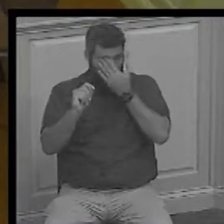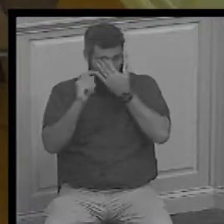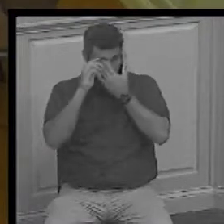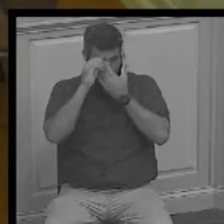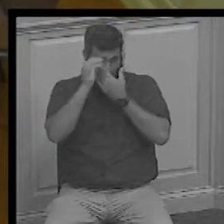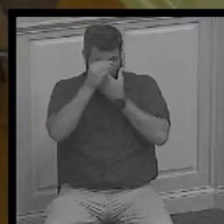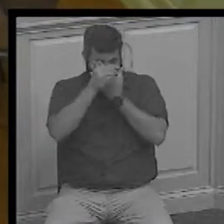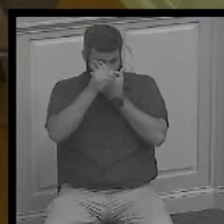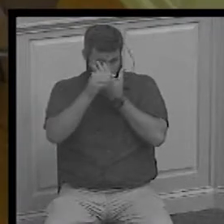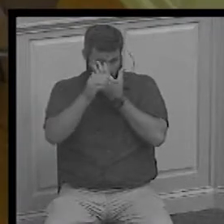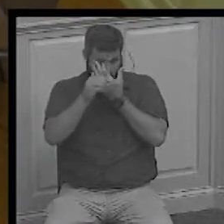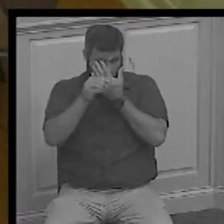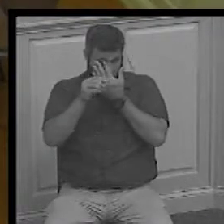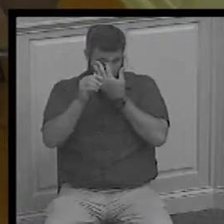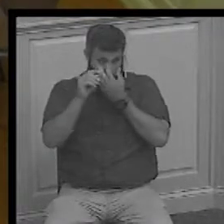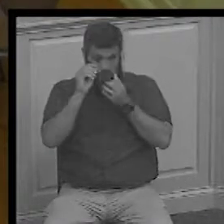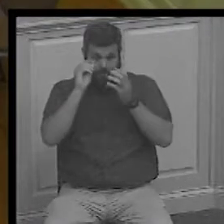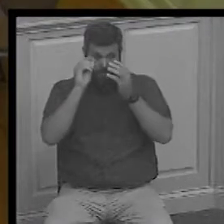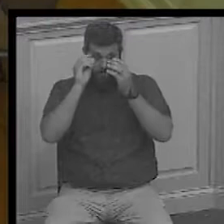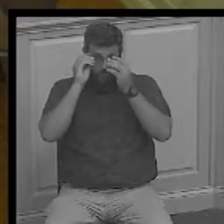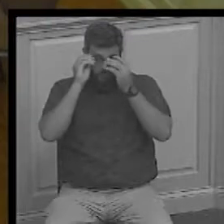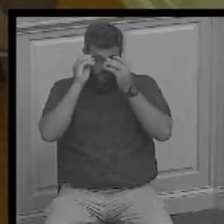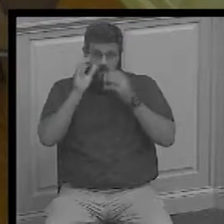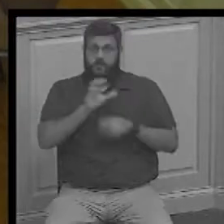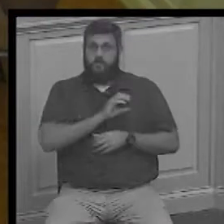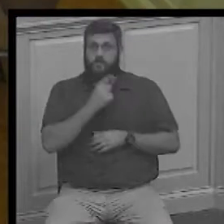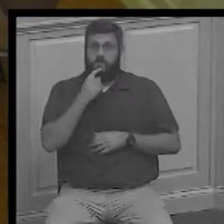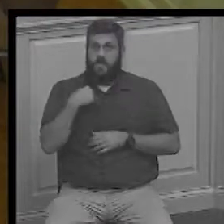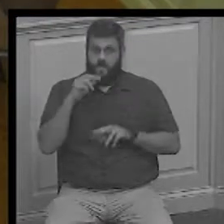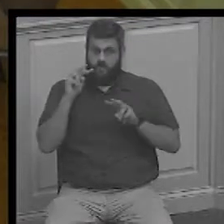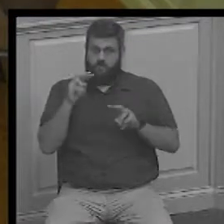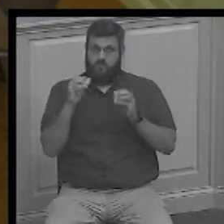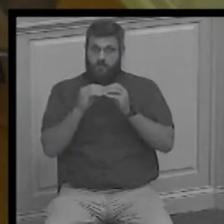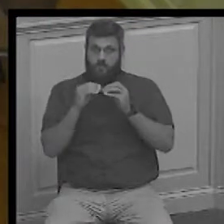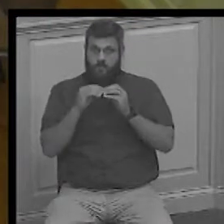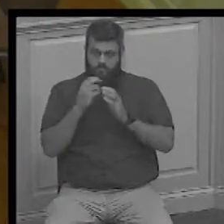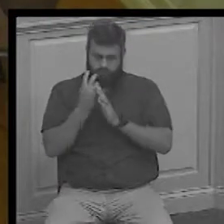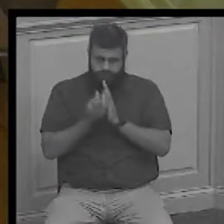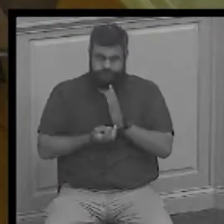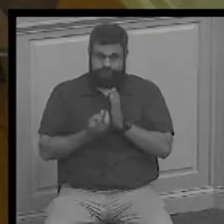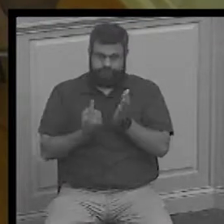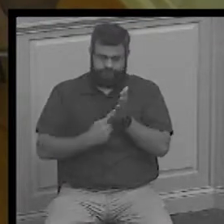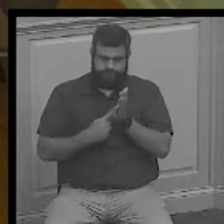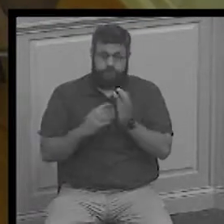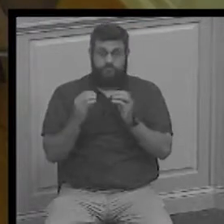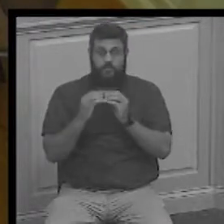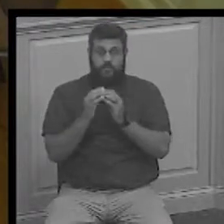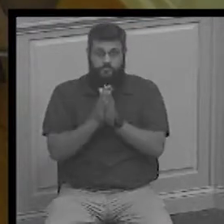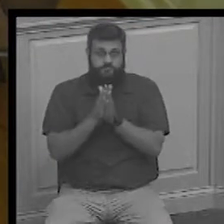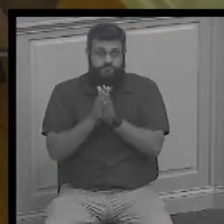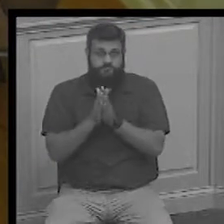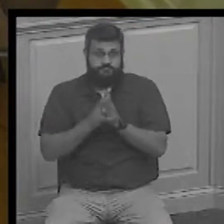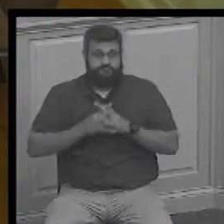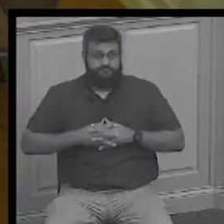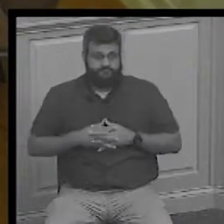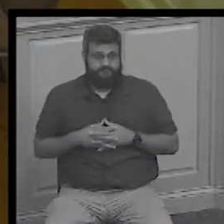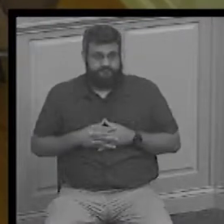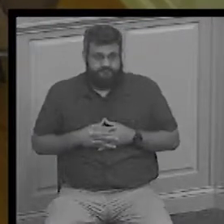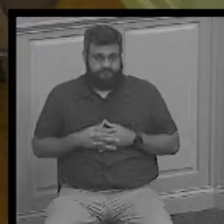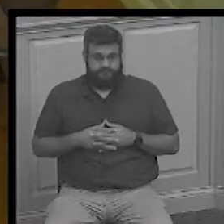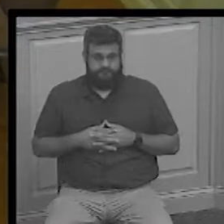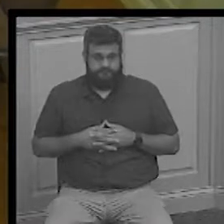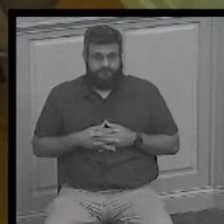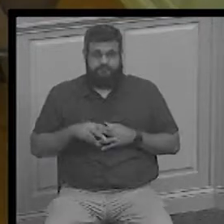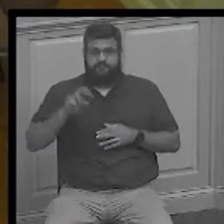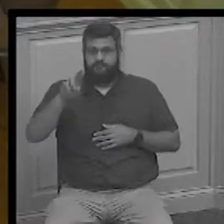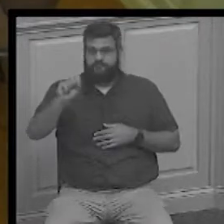So I look forward to, getting more into it and hearing more about it. Yeah, I think those